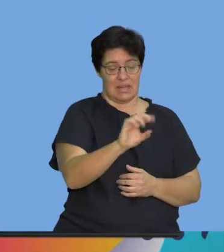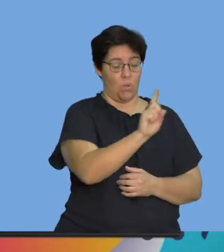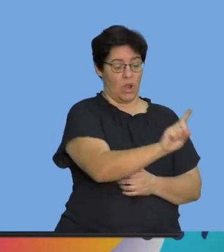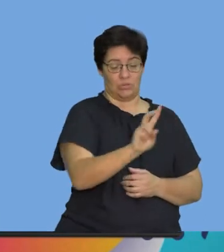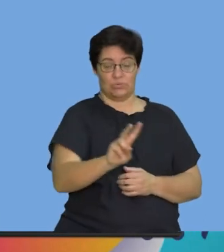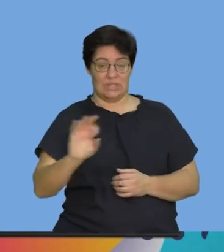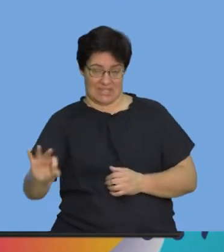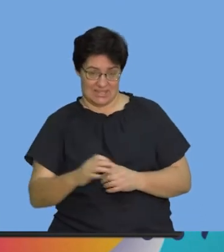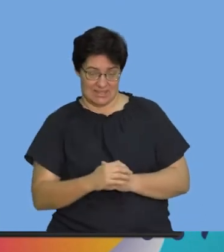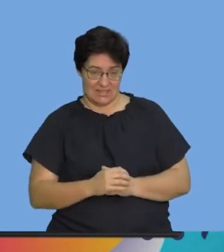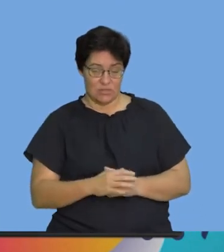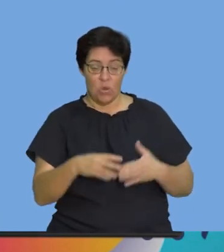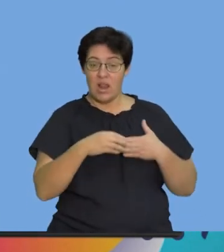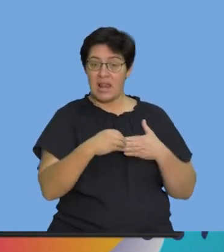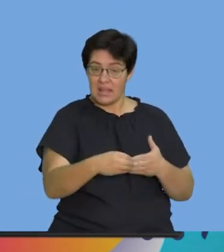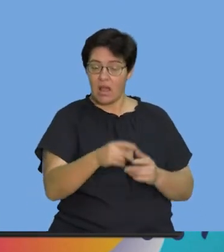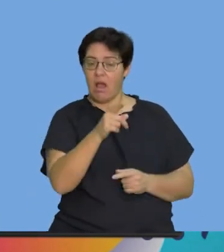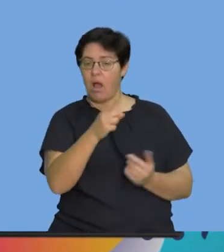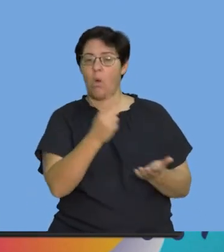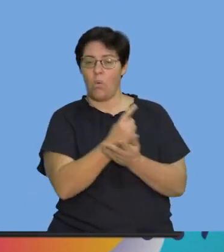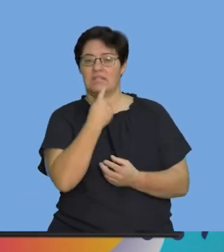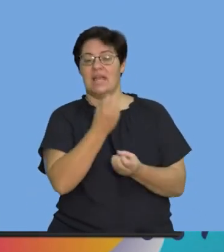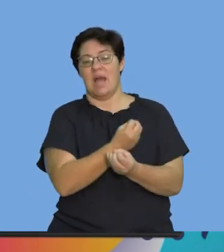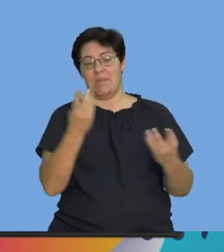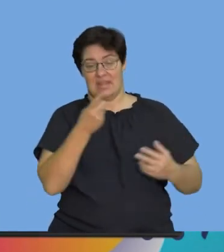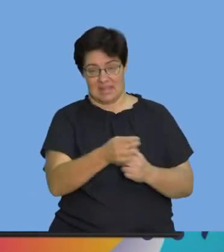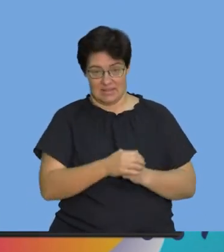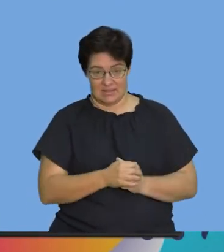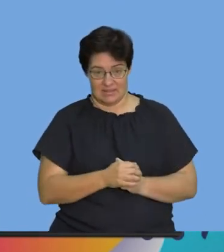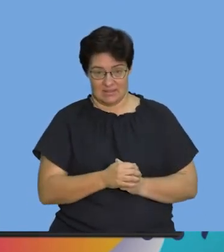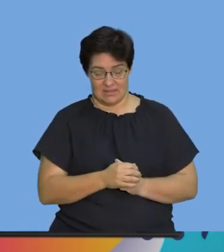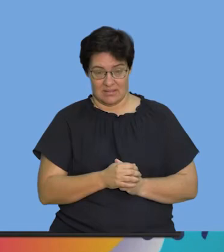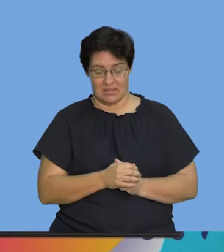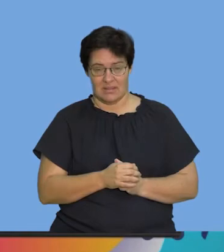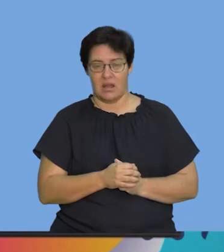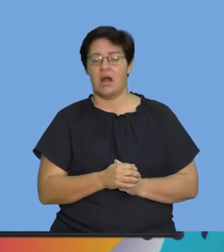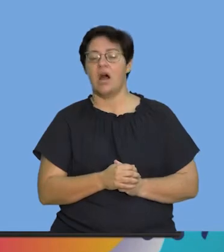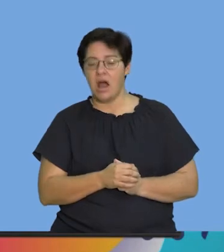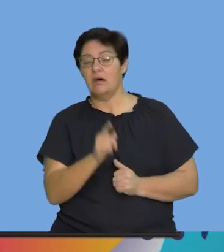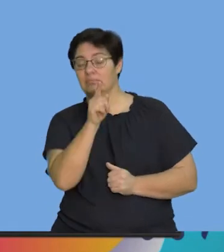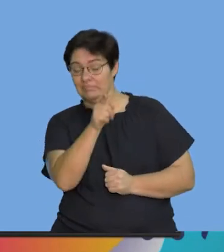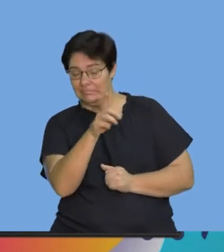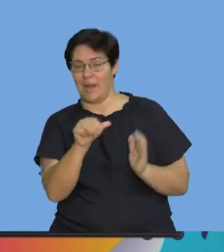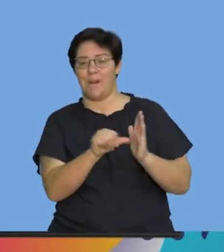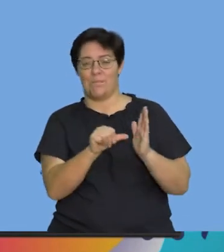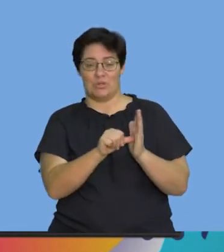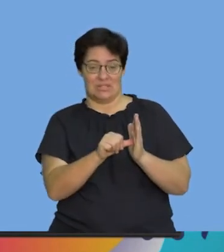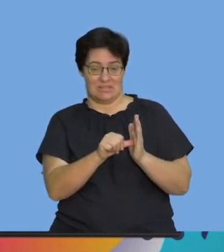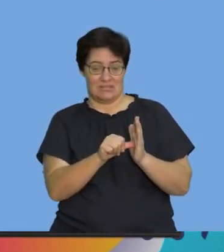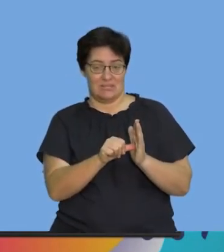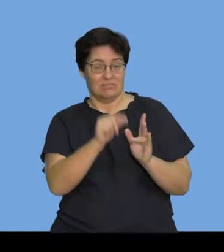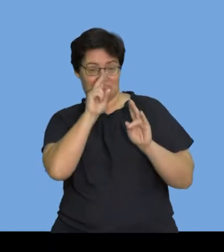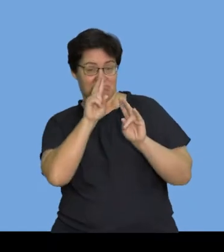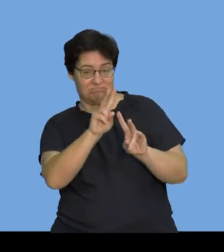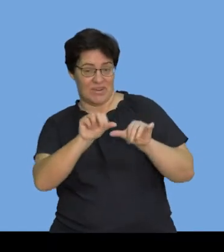one, always tells you how many solutions you have. That will really be important to what I'm gonna say next. Let's have